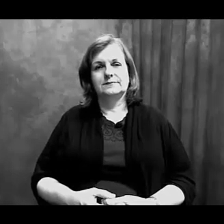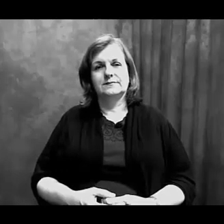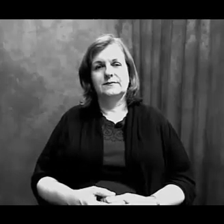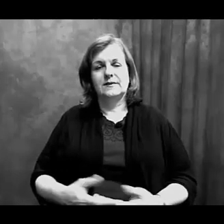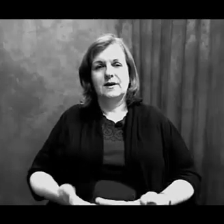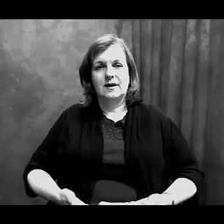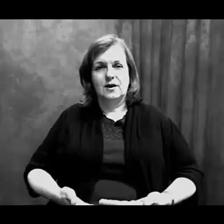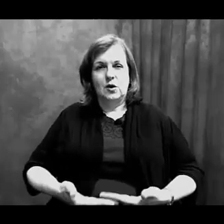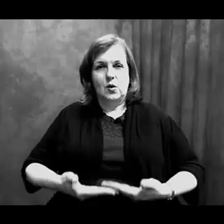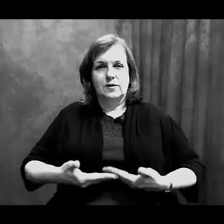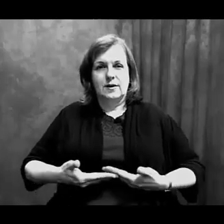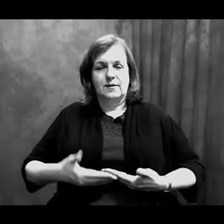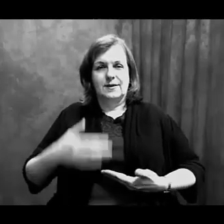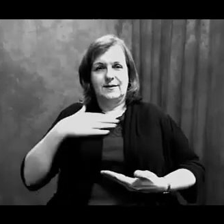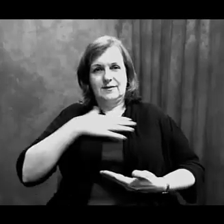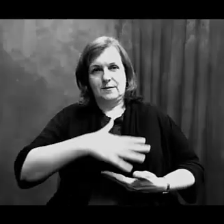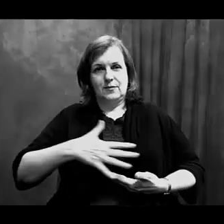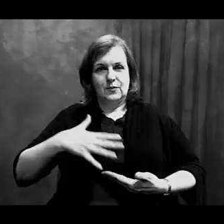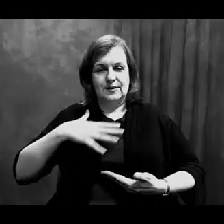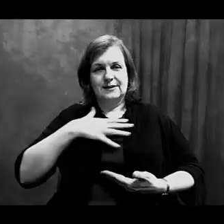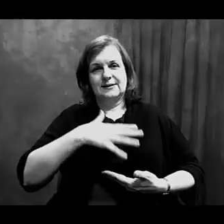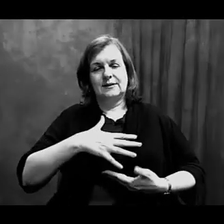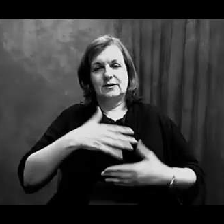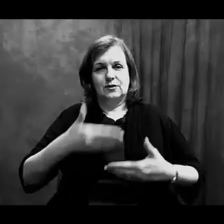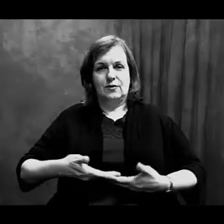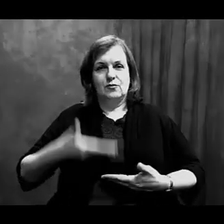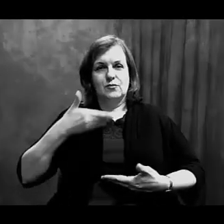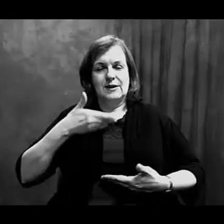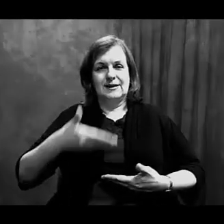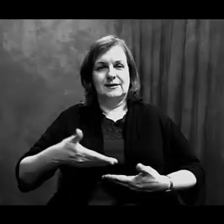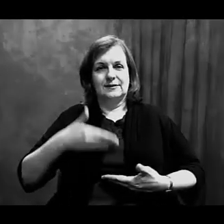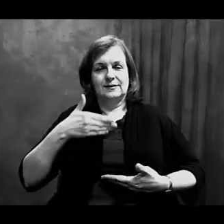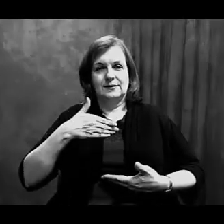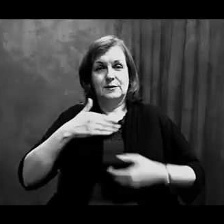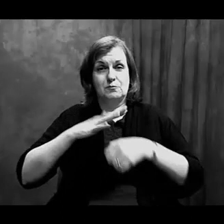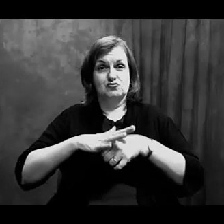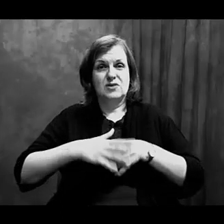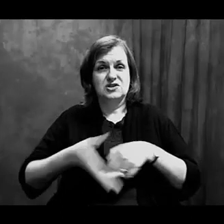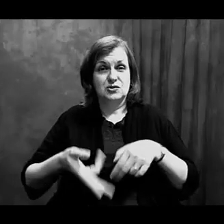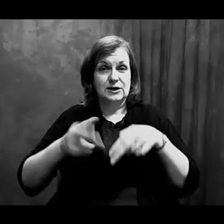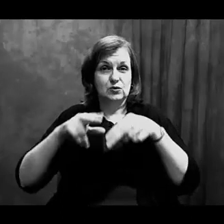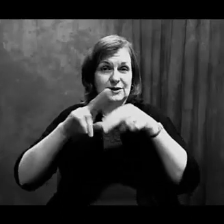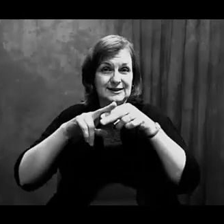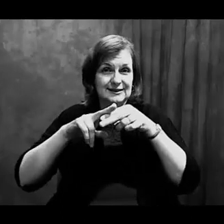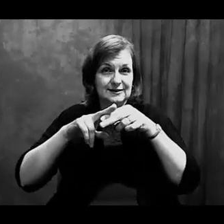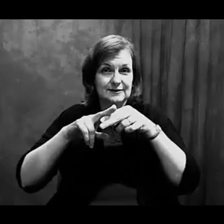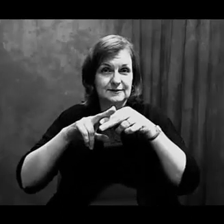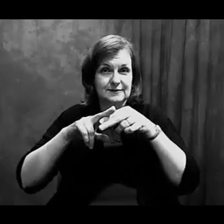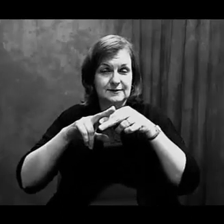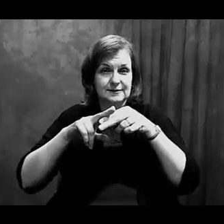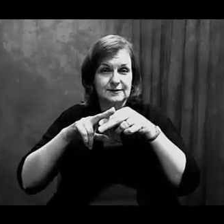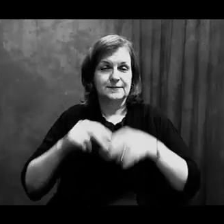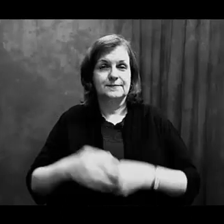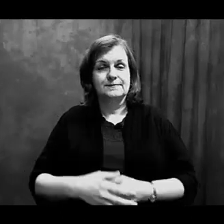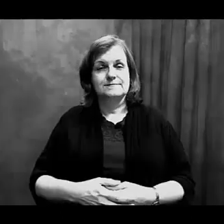When it does that, it increases the pressure